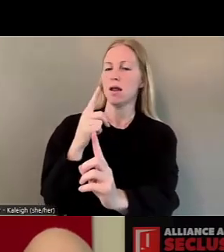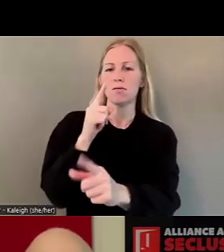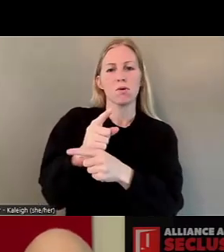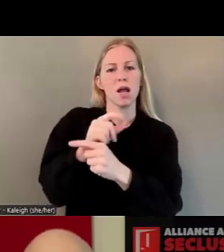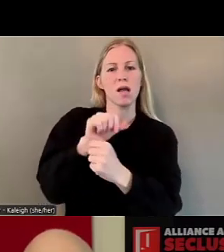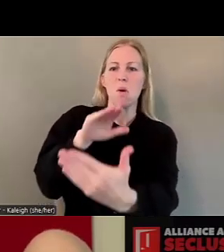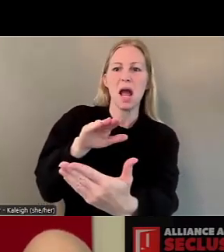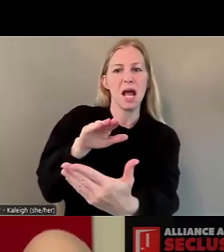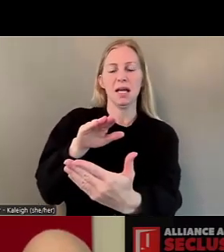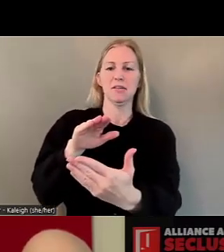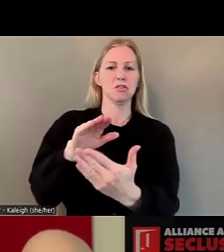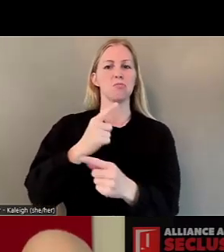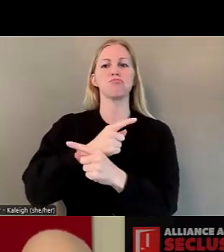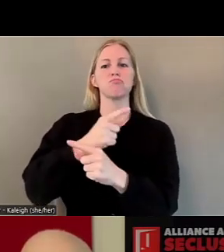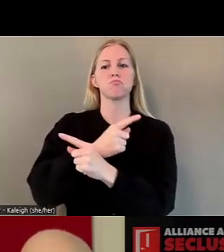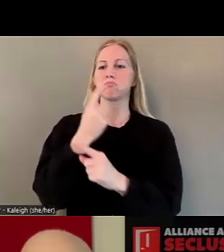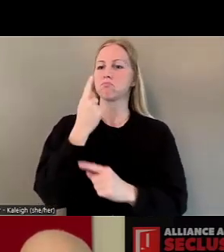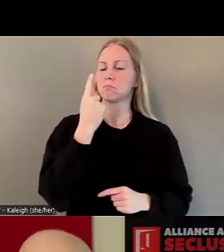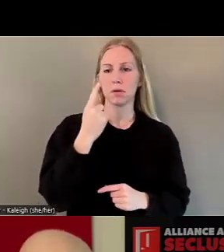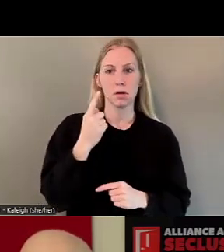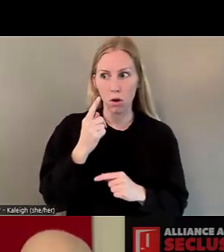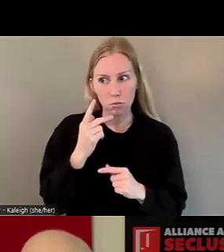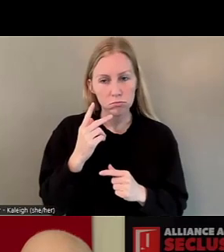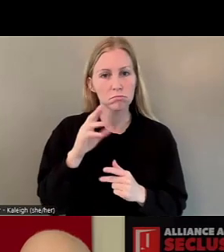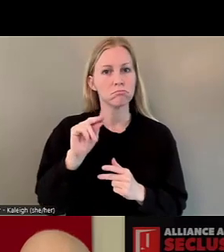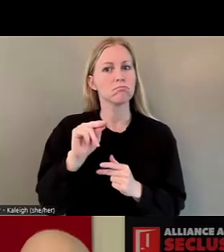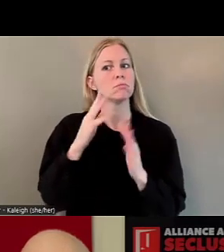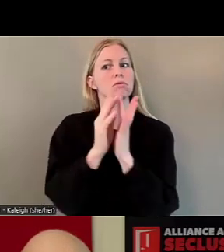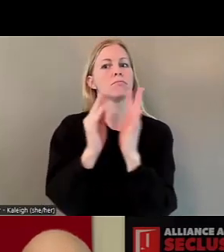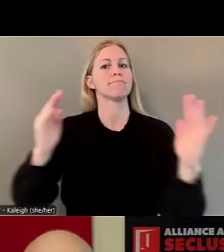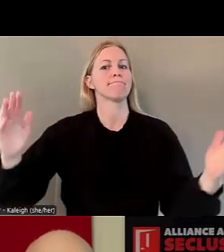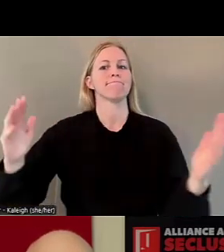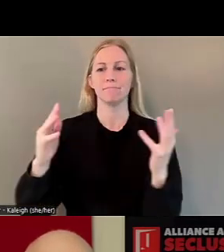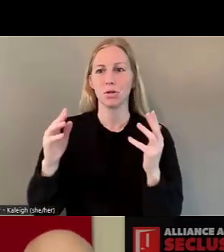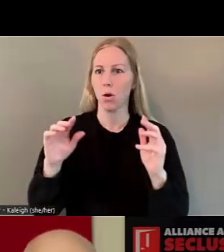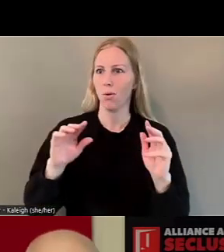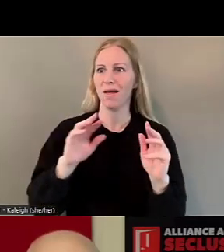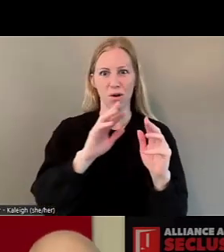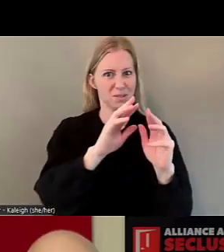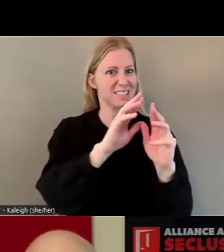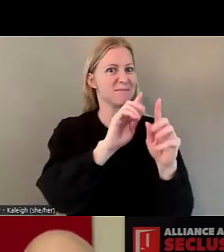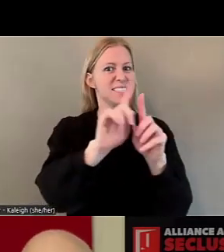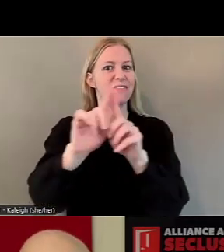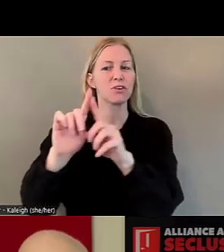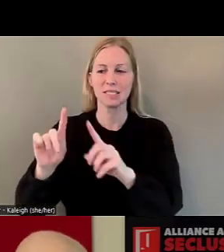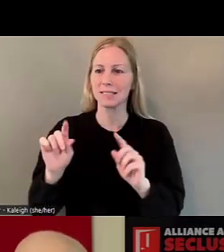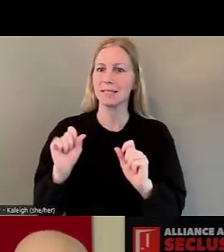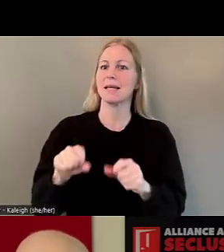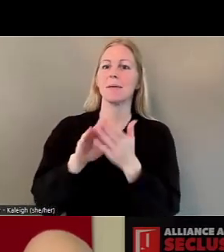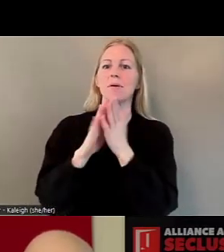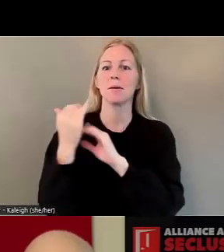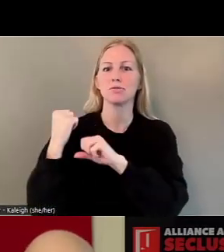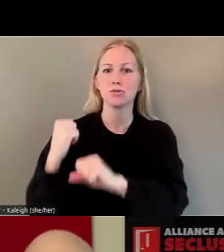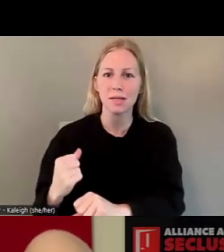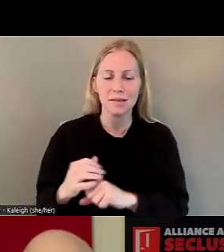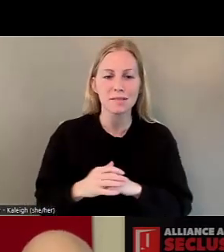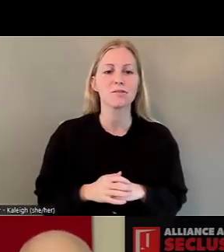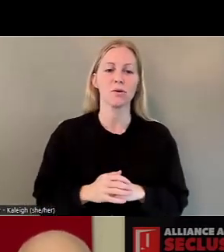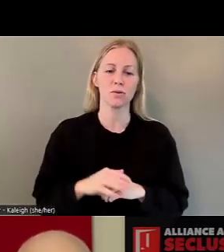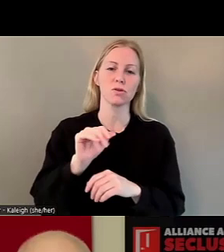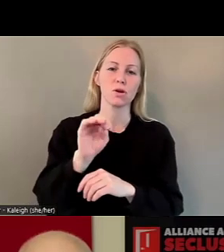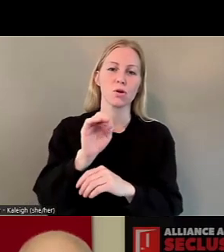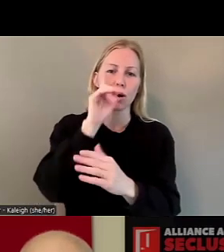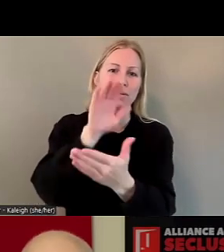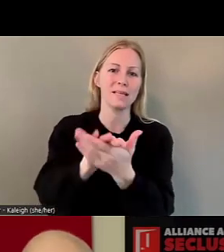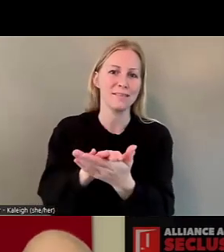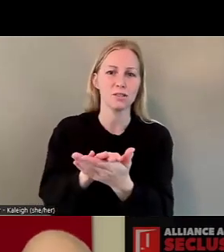being, to we have differences, and those differences can be strengths. So those are kind of our core beliefs in anything that we might do to make a